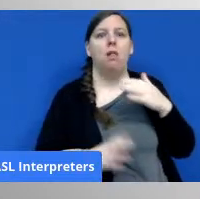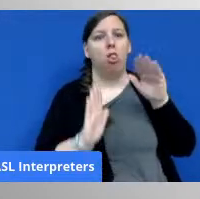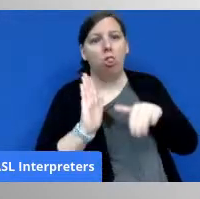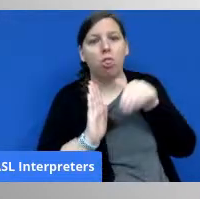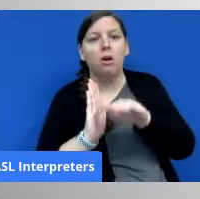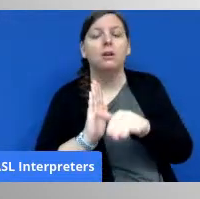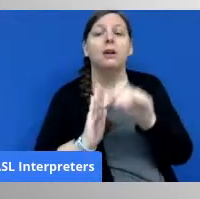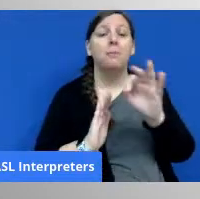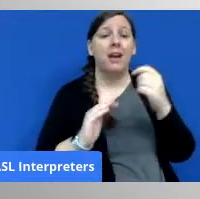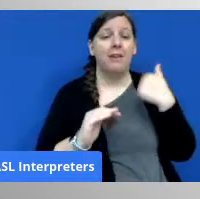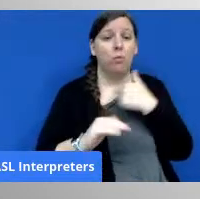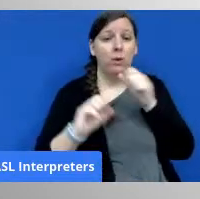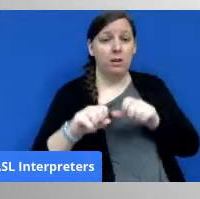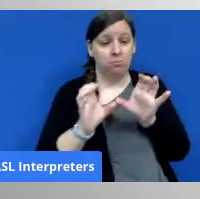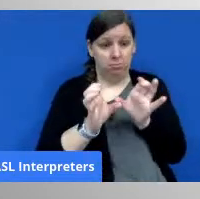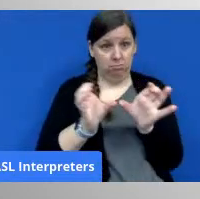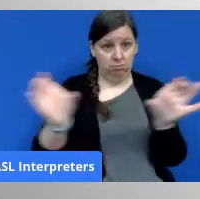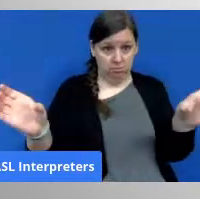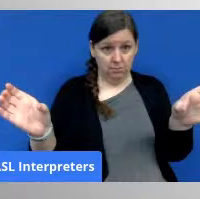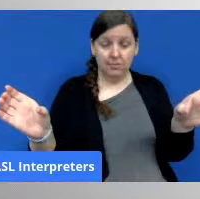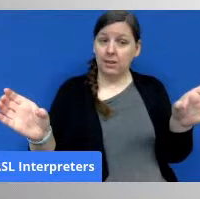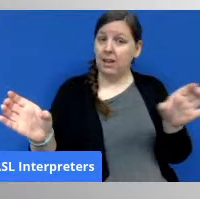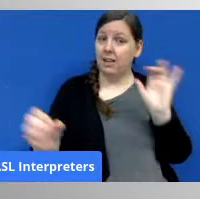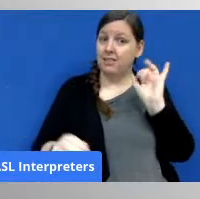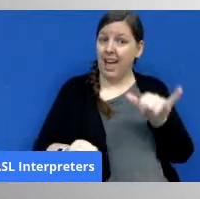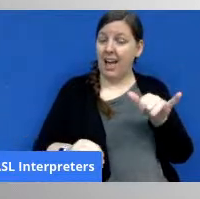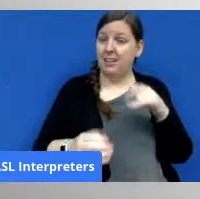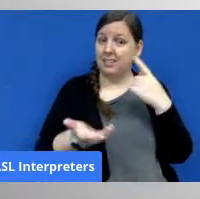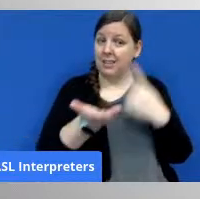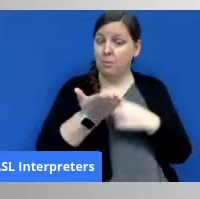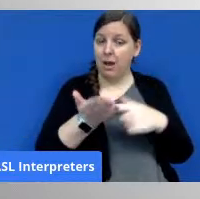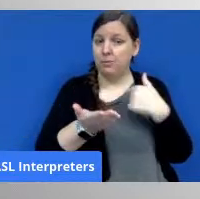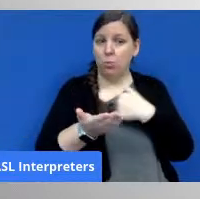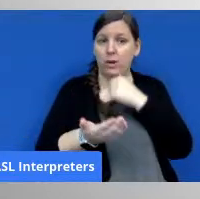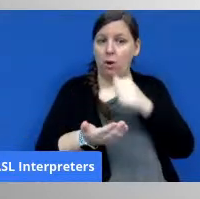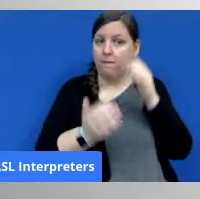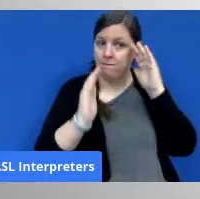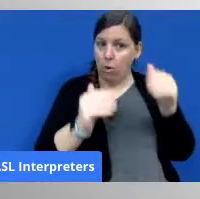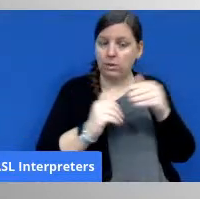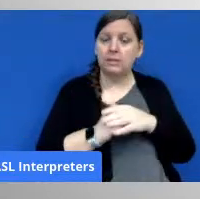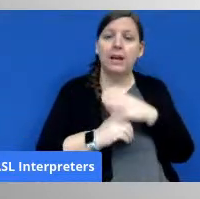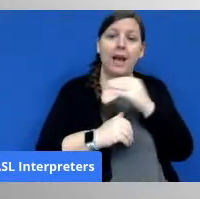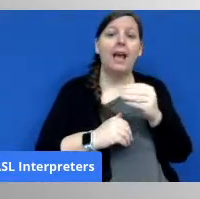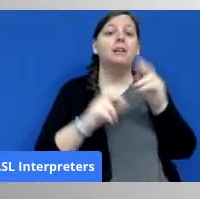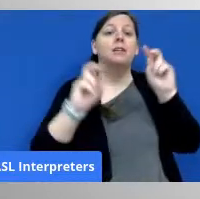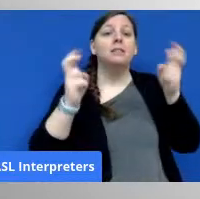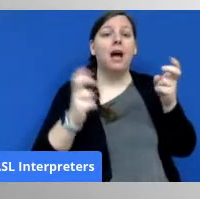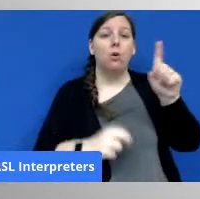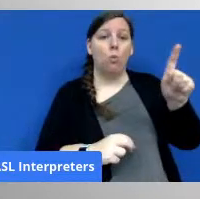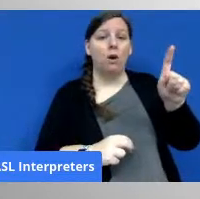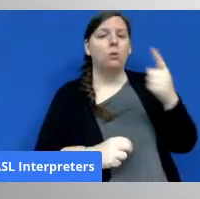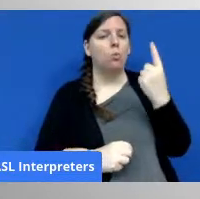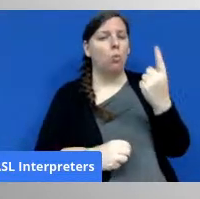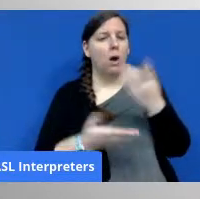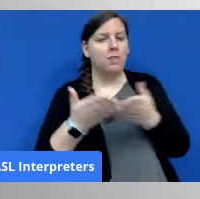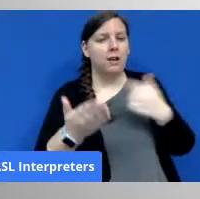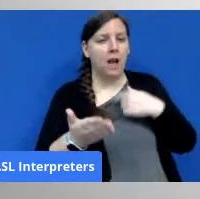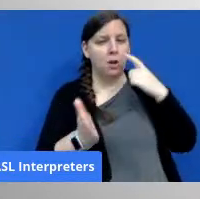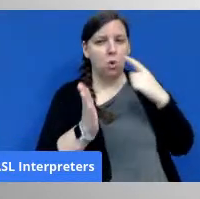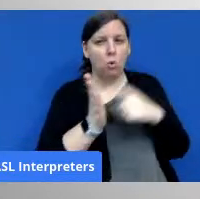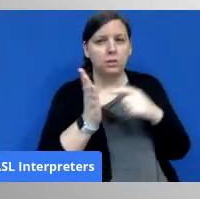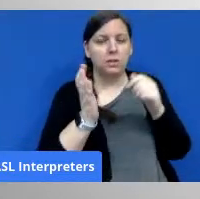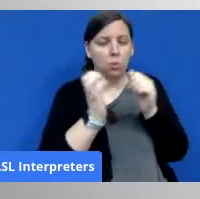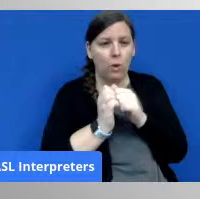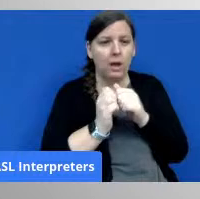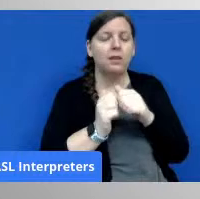lot of times we don't look at. And then as the director of Title I, the one thing I see with Title I schools is it's hard for a